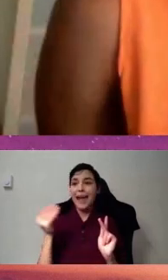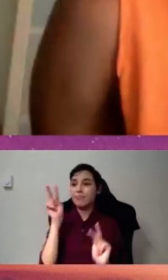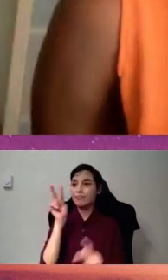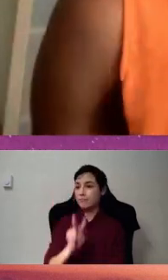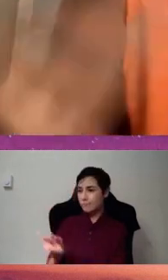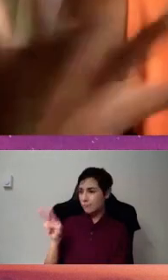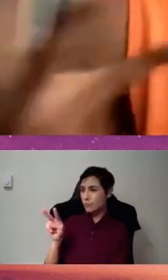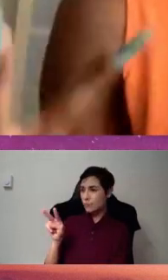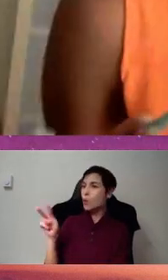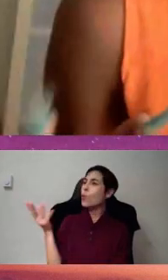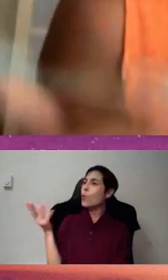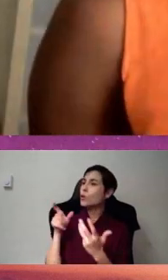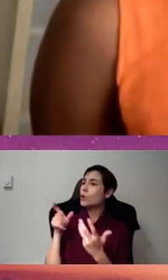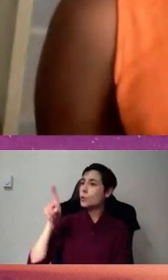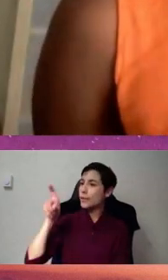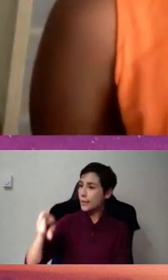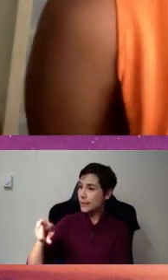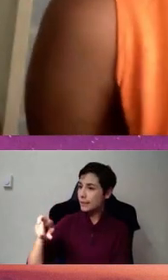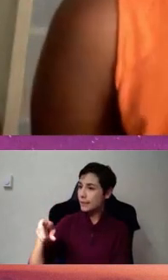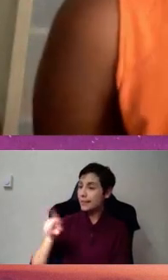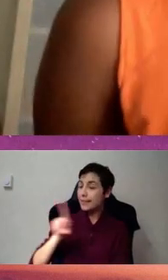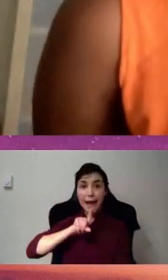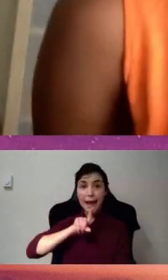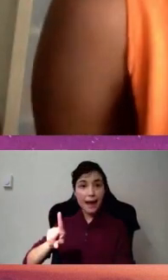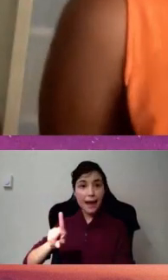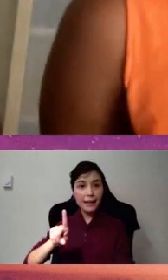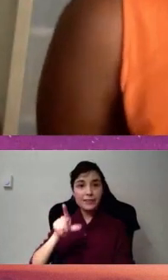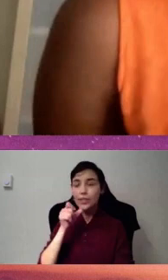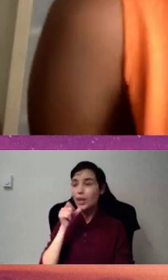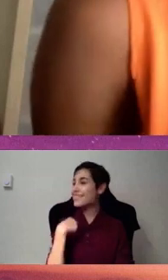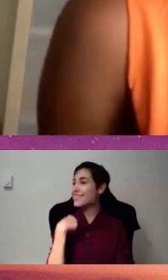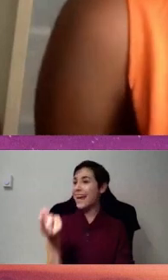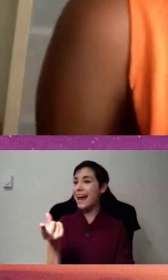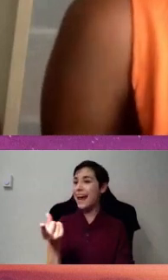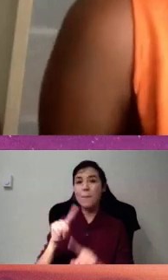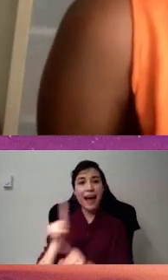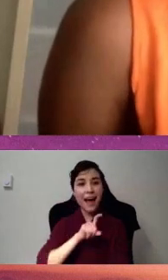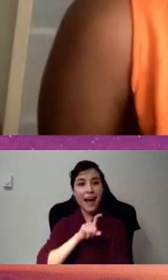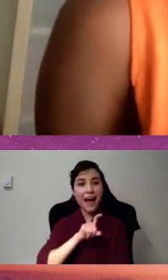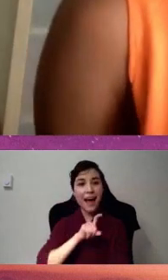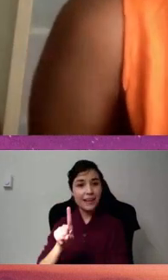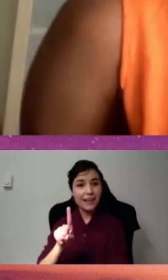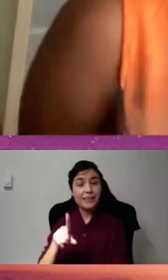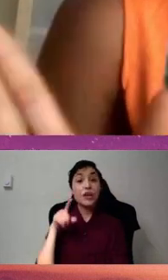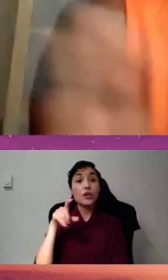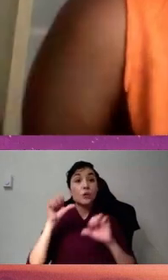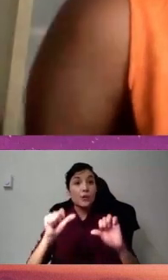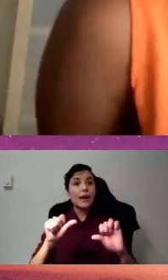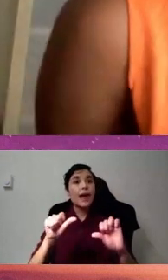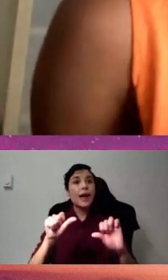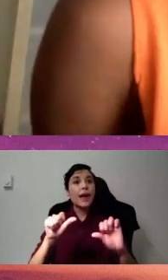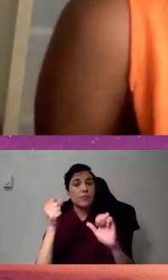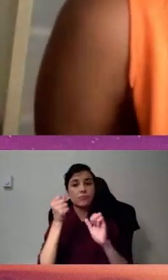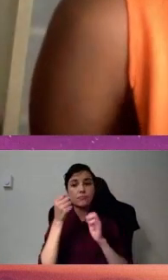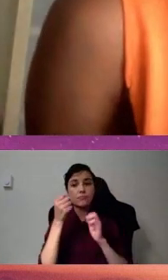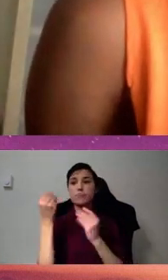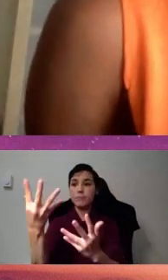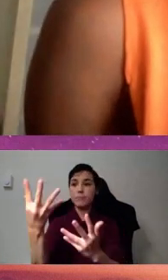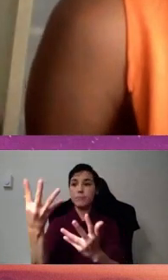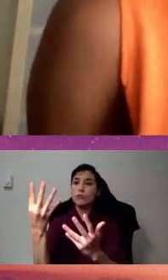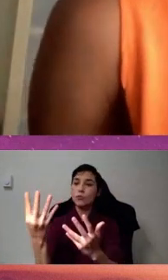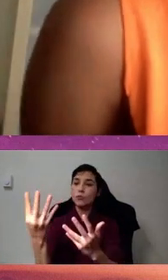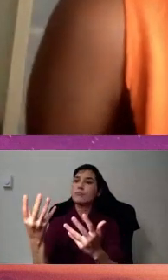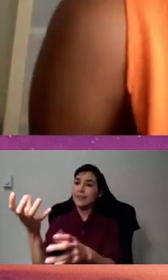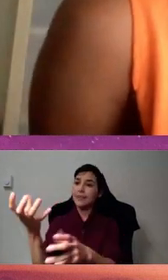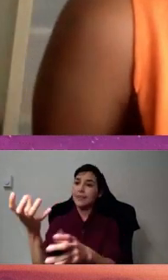what you need. What do you need? And you just find out so much just by asking them, how are you? You'd be astounded by asking a youth how they are